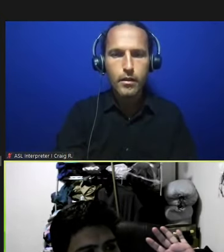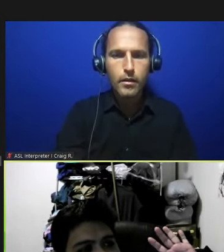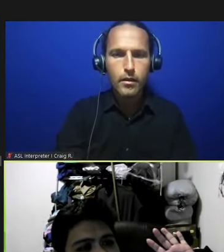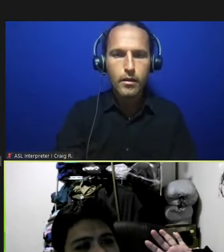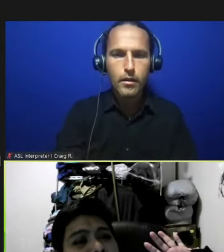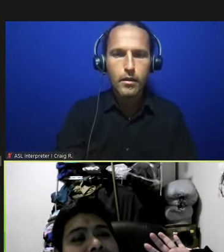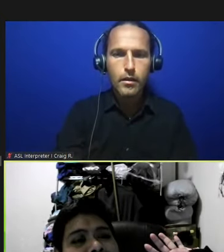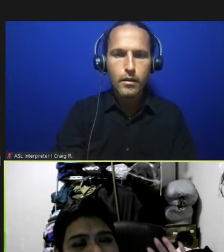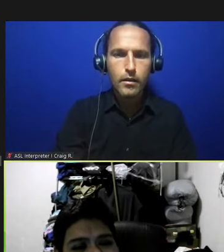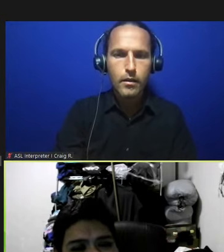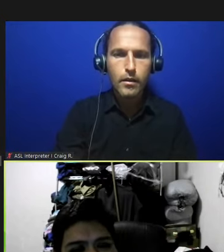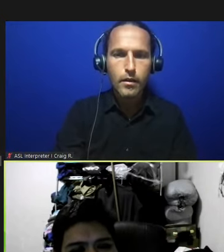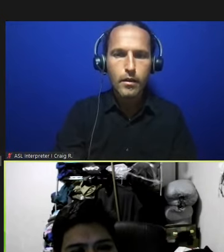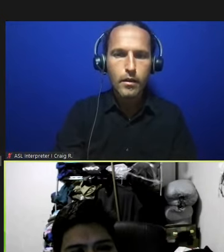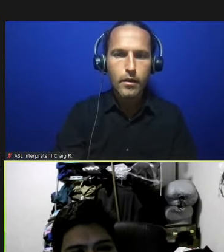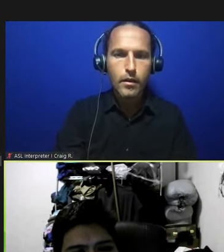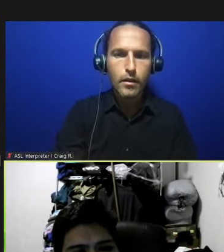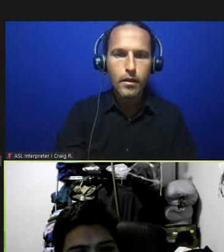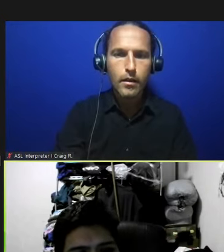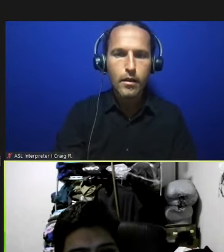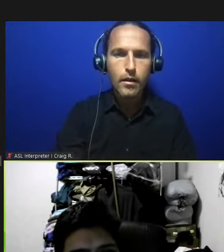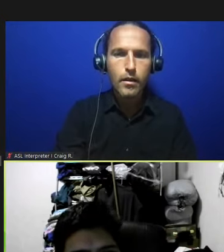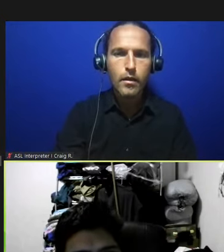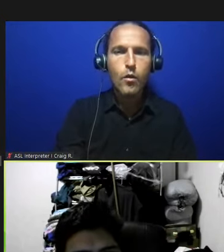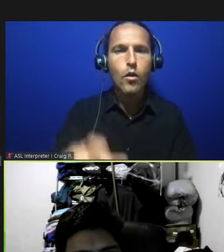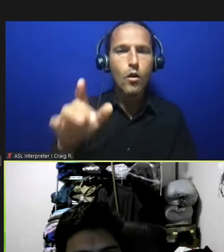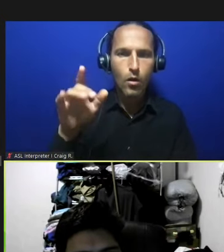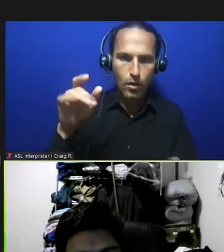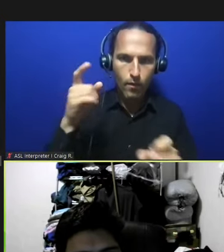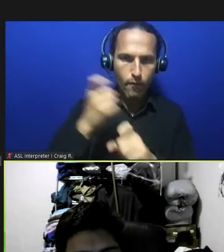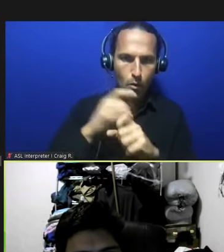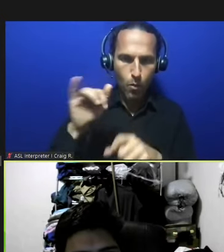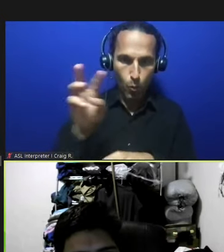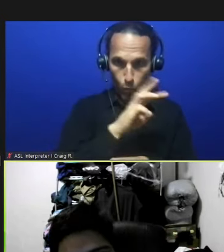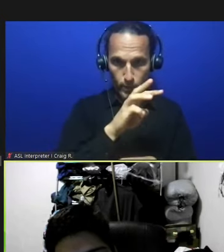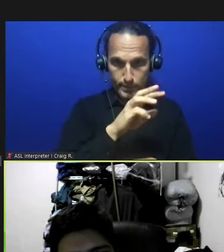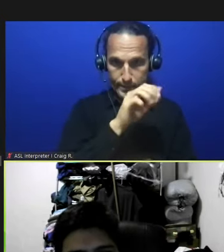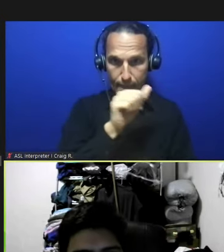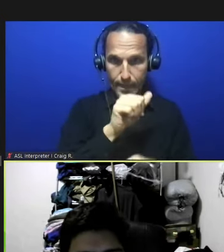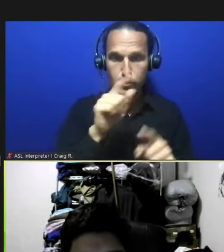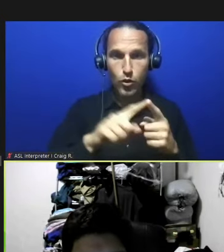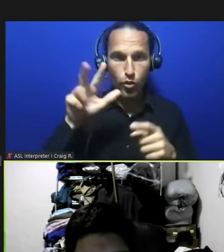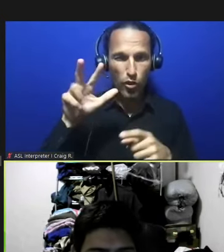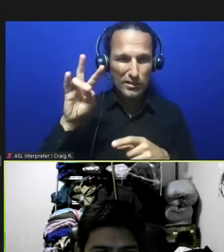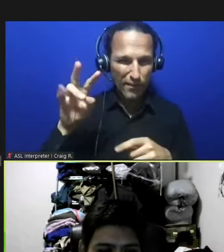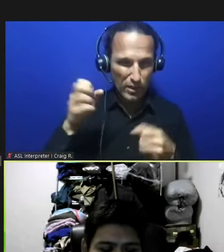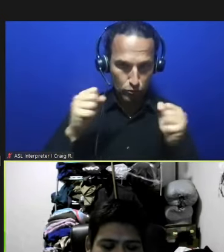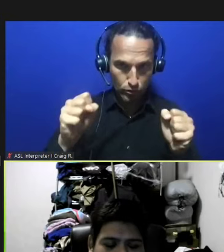between West 8 to all the way to 37th Street.